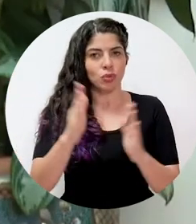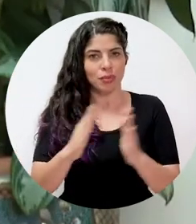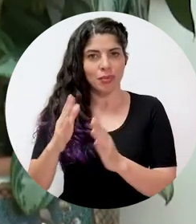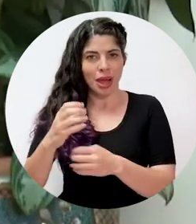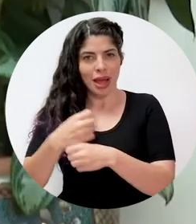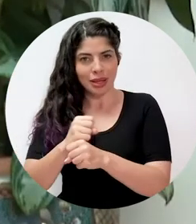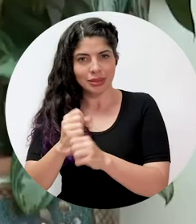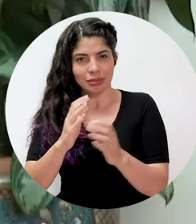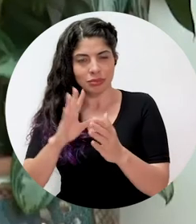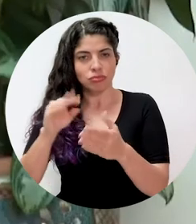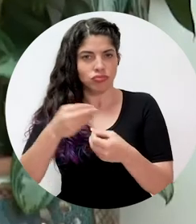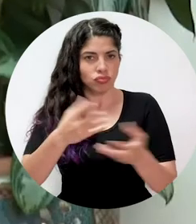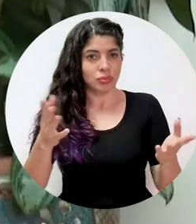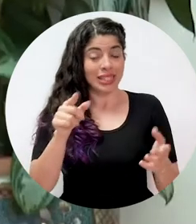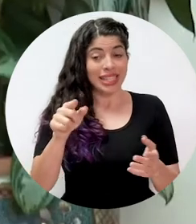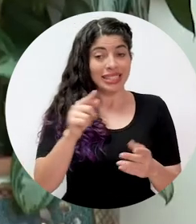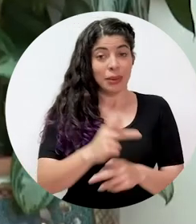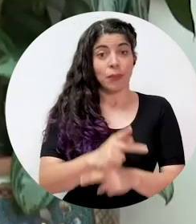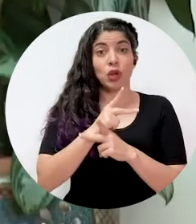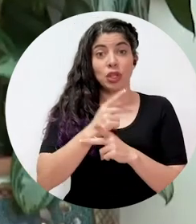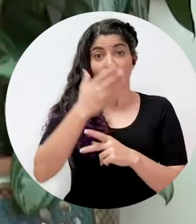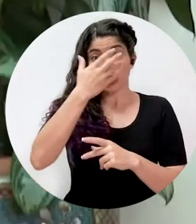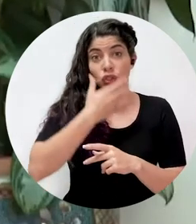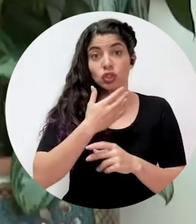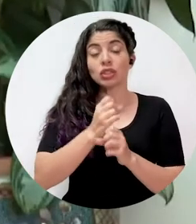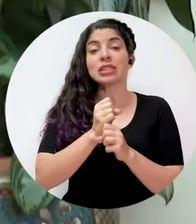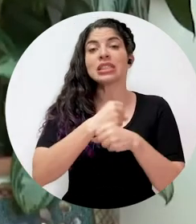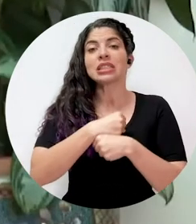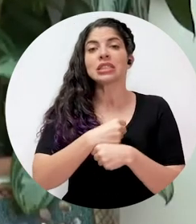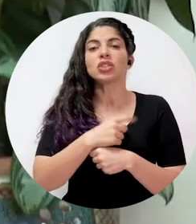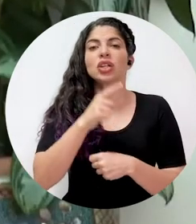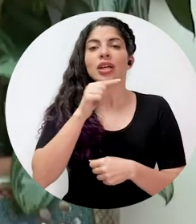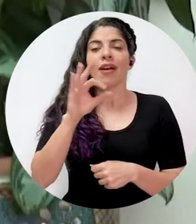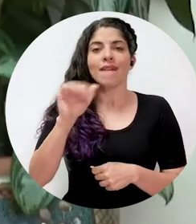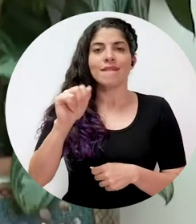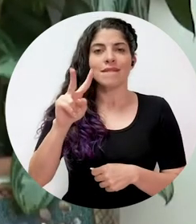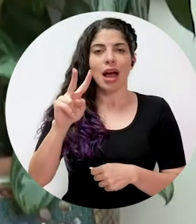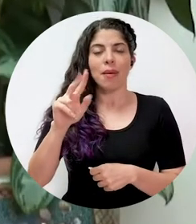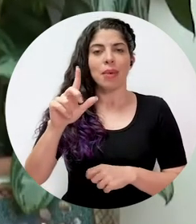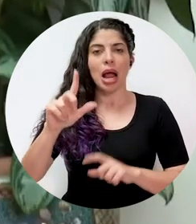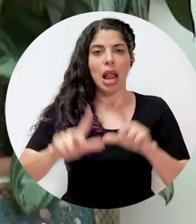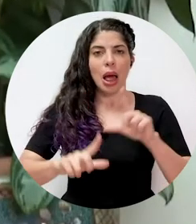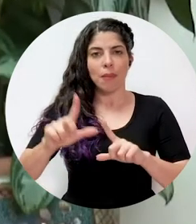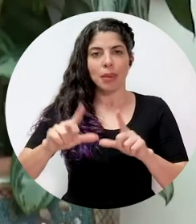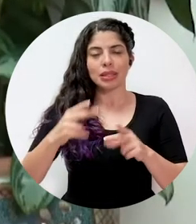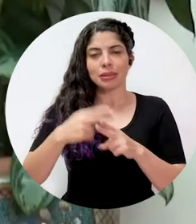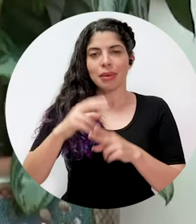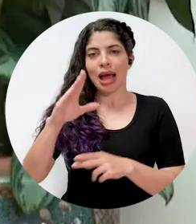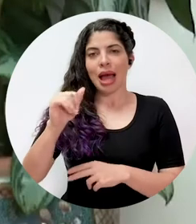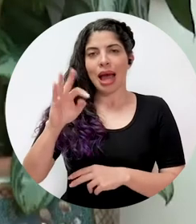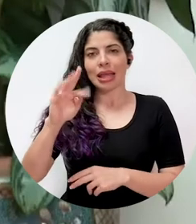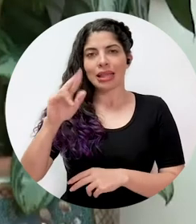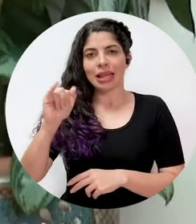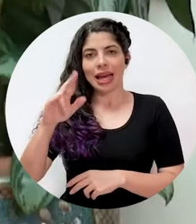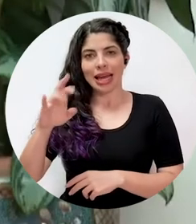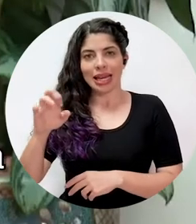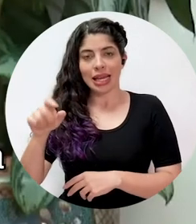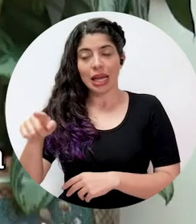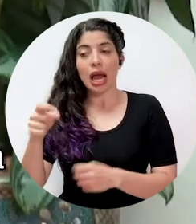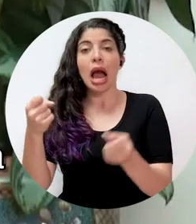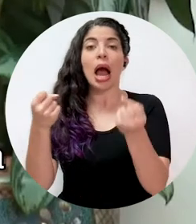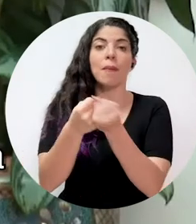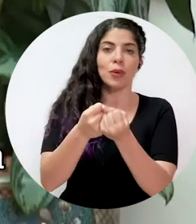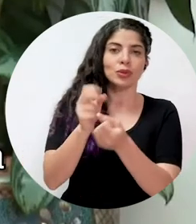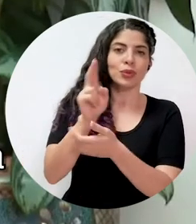April. This open face protection model was developed by the Fab Lab Catrare, with